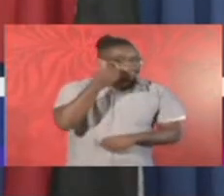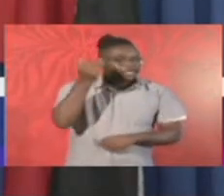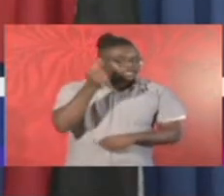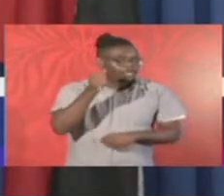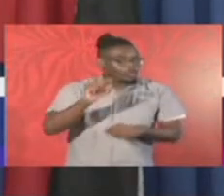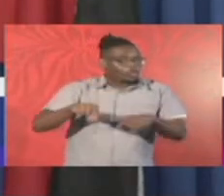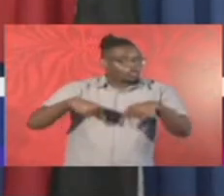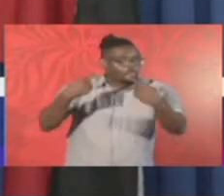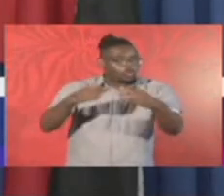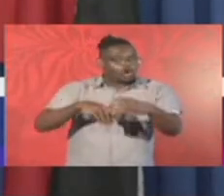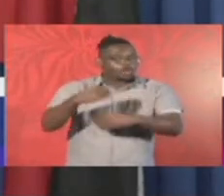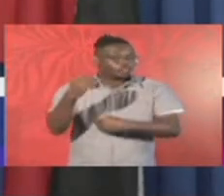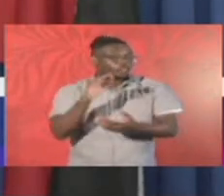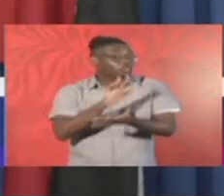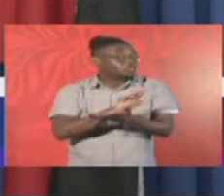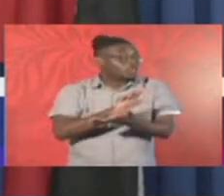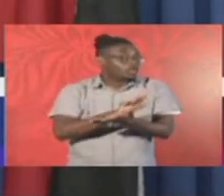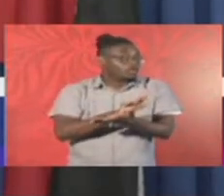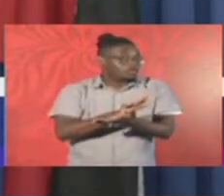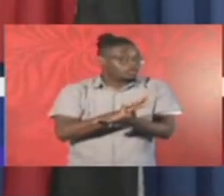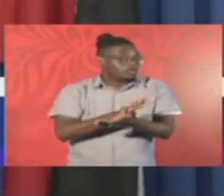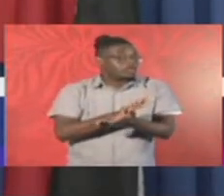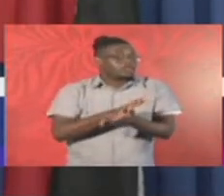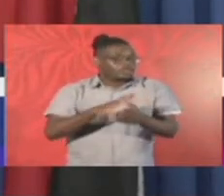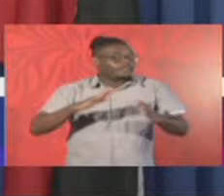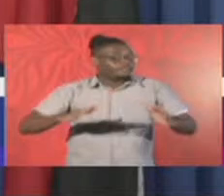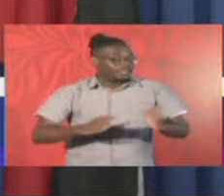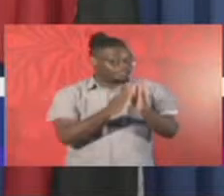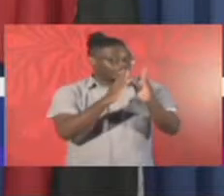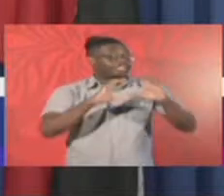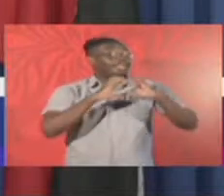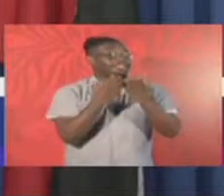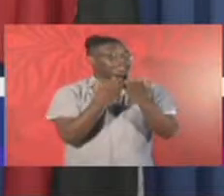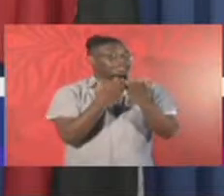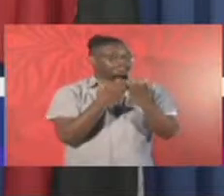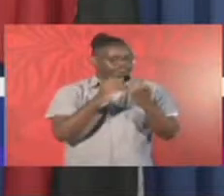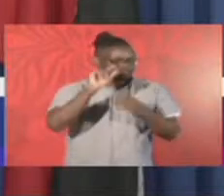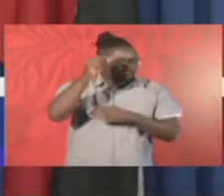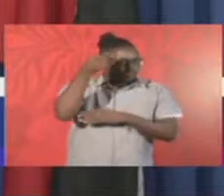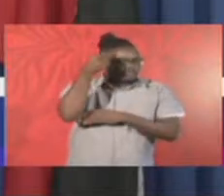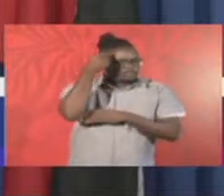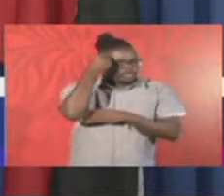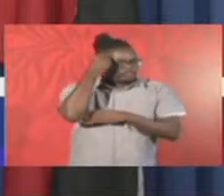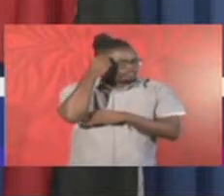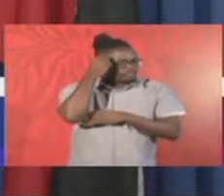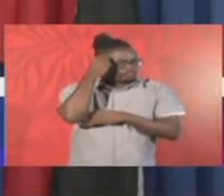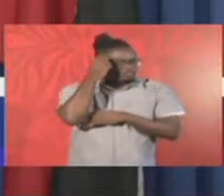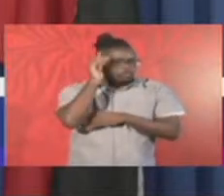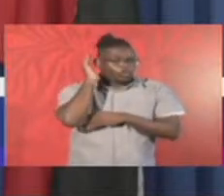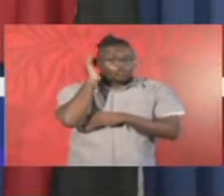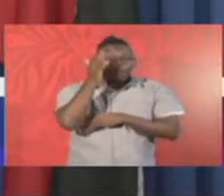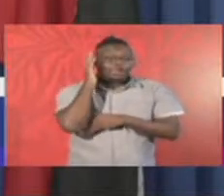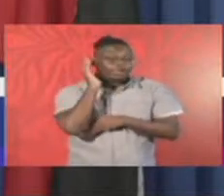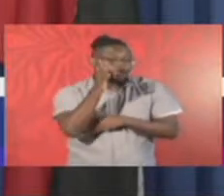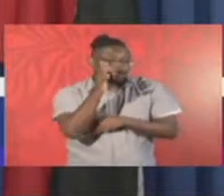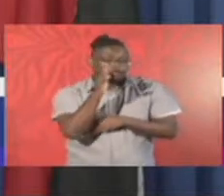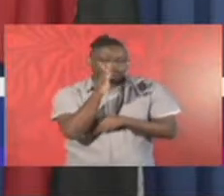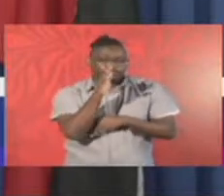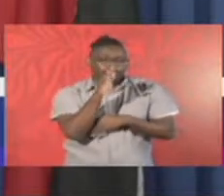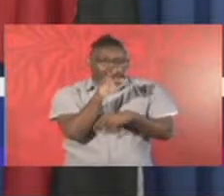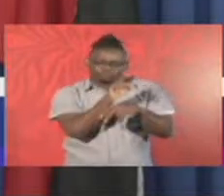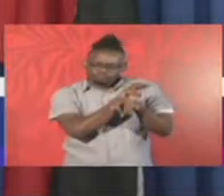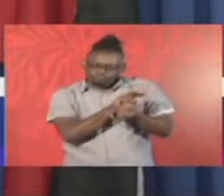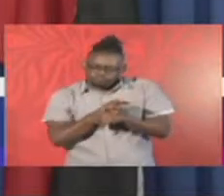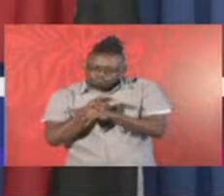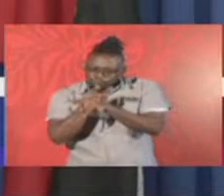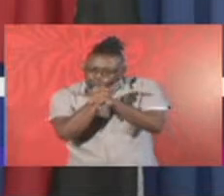fact, the government will be monitoring this situation very closely and will take